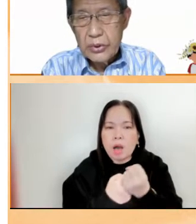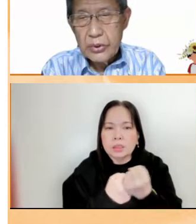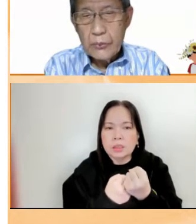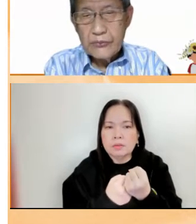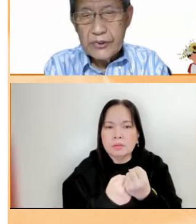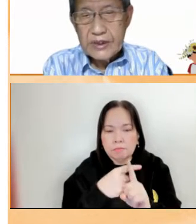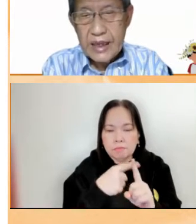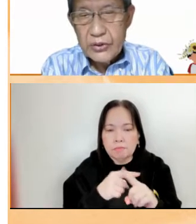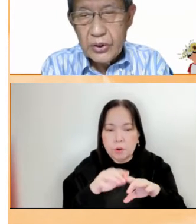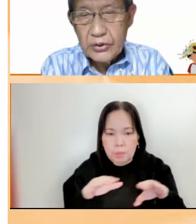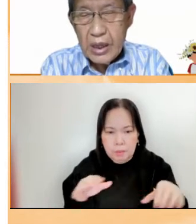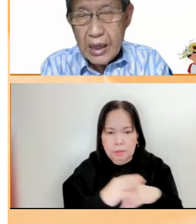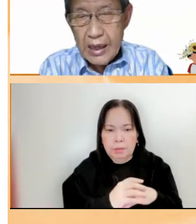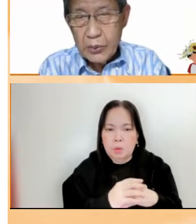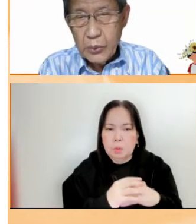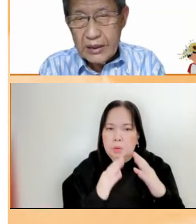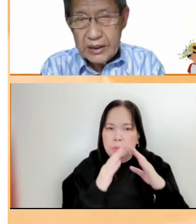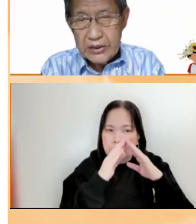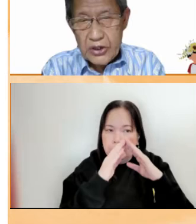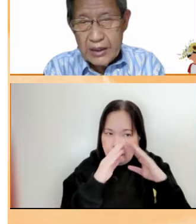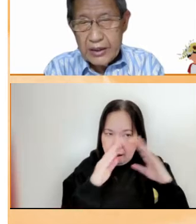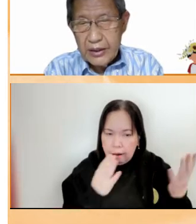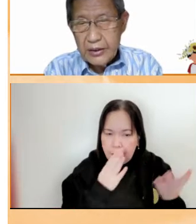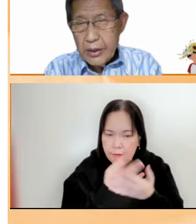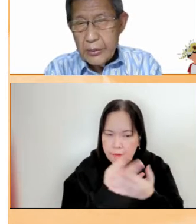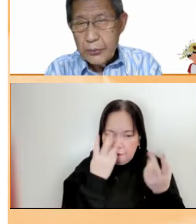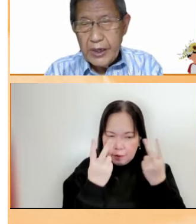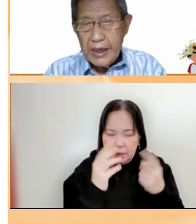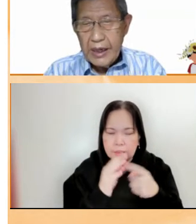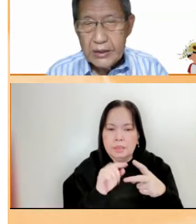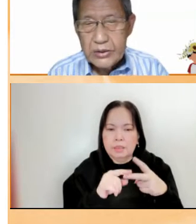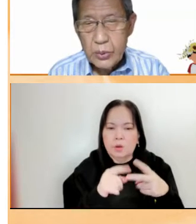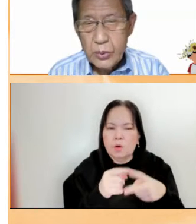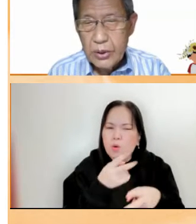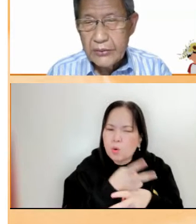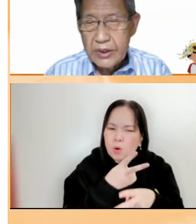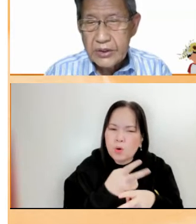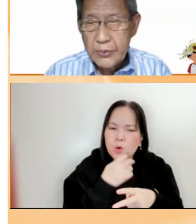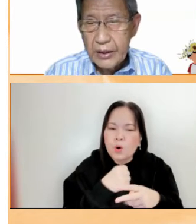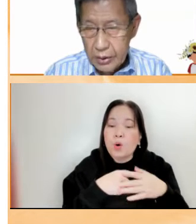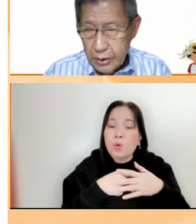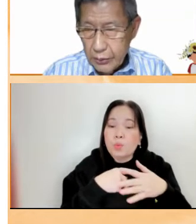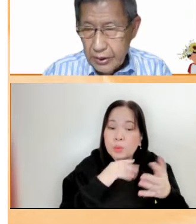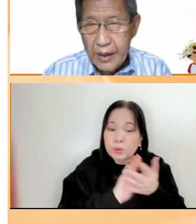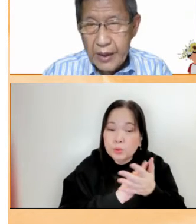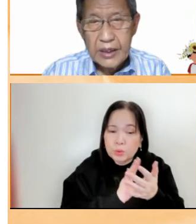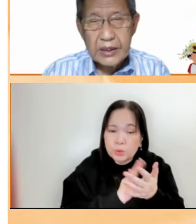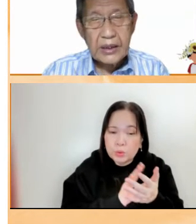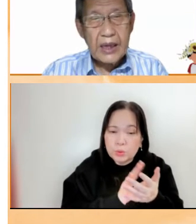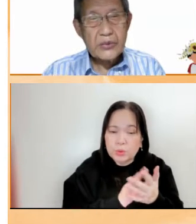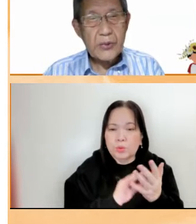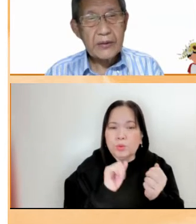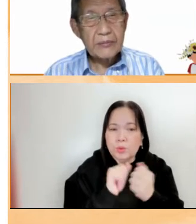childhood, home visitation, high quality childcare, pre-school enrichment with